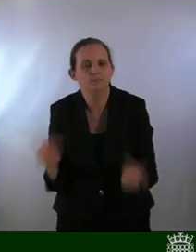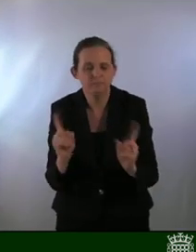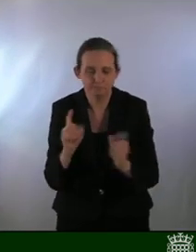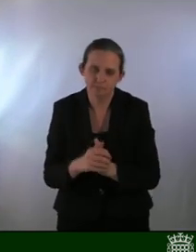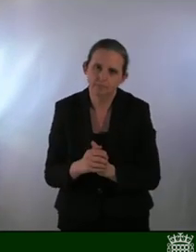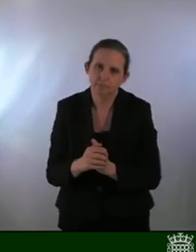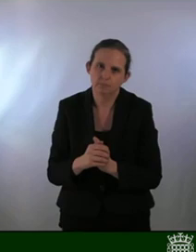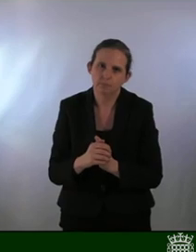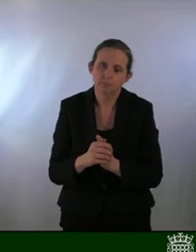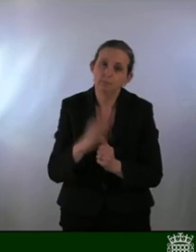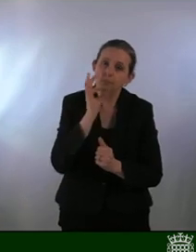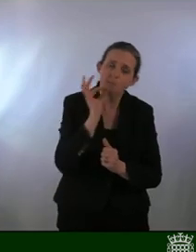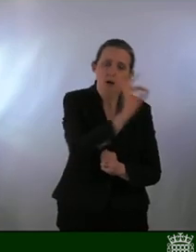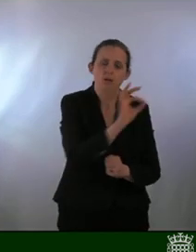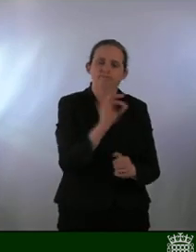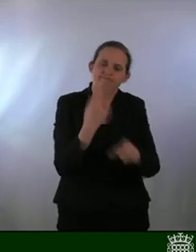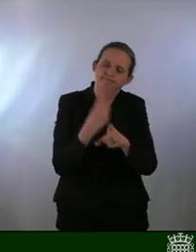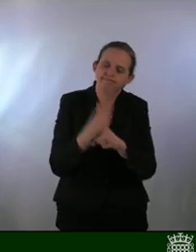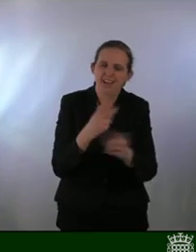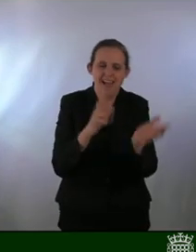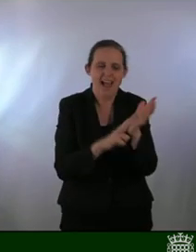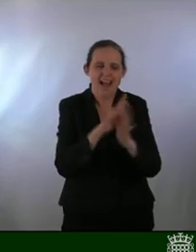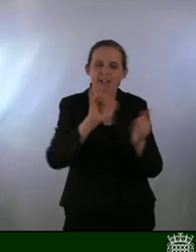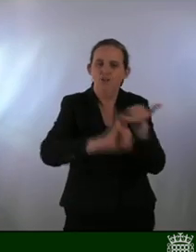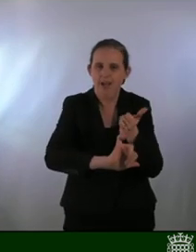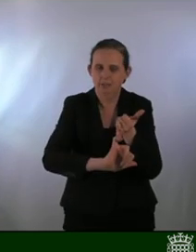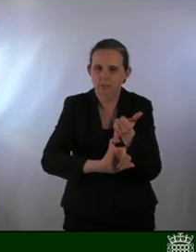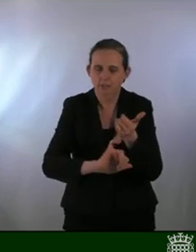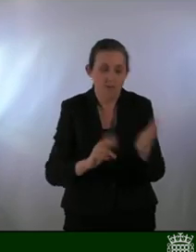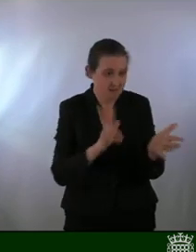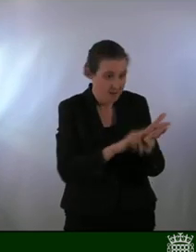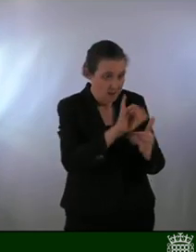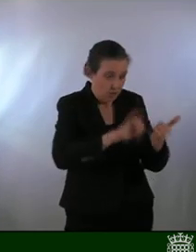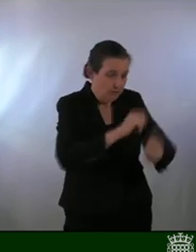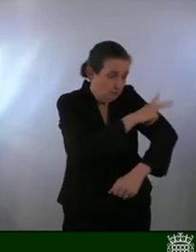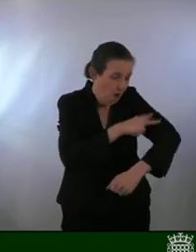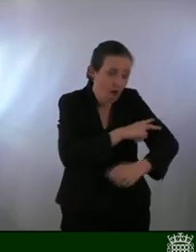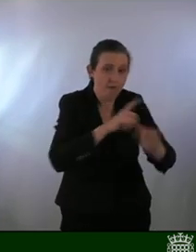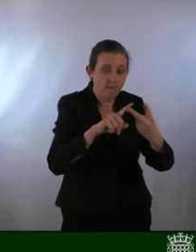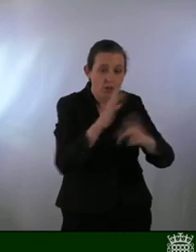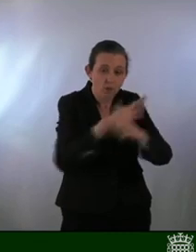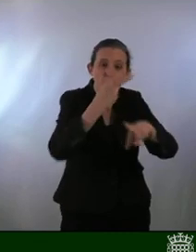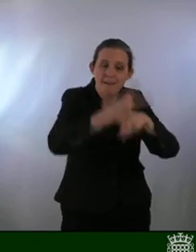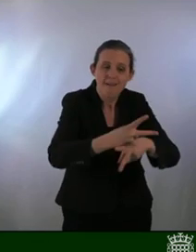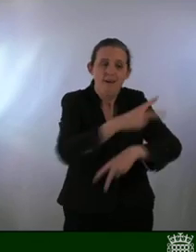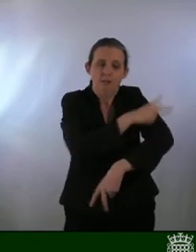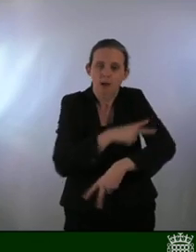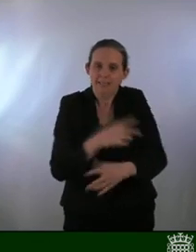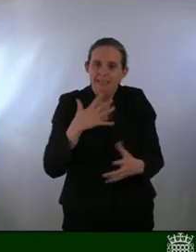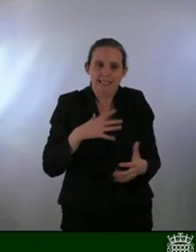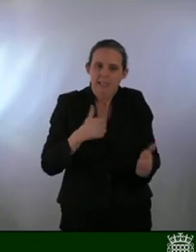quickly to the capacity of the National Health Service. Our NHS and social care staff need support. They need